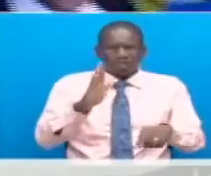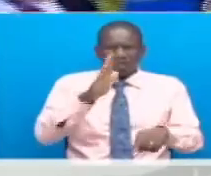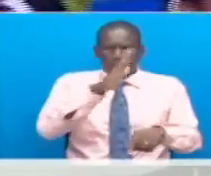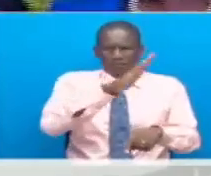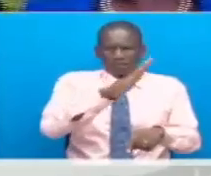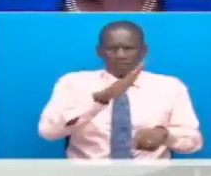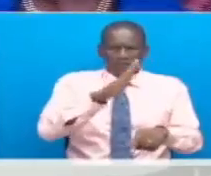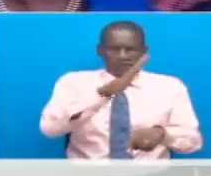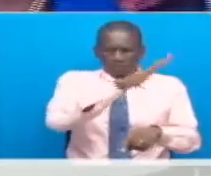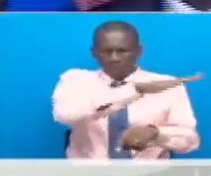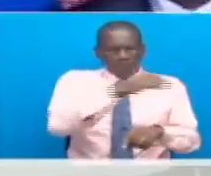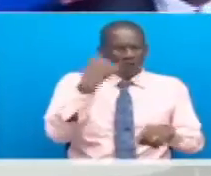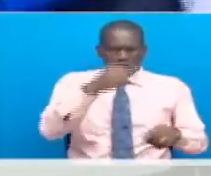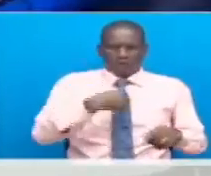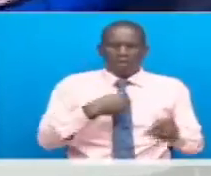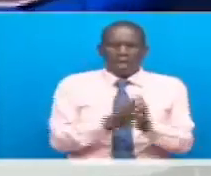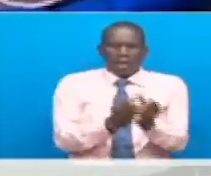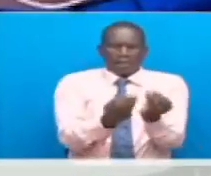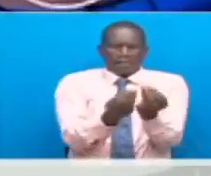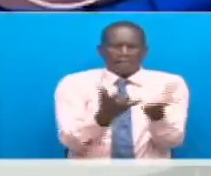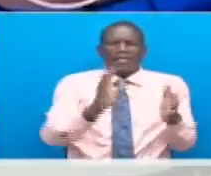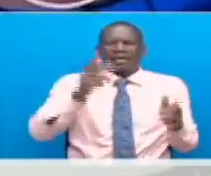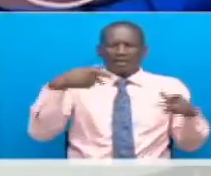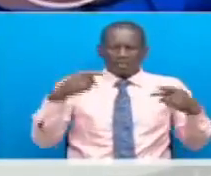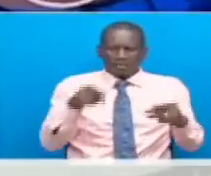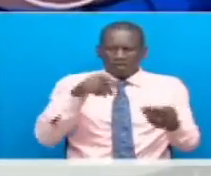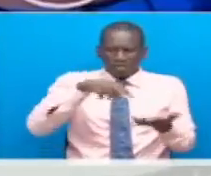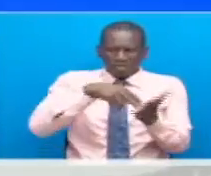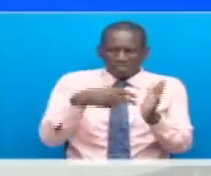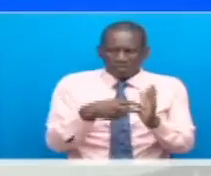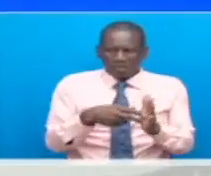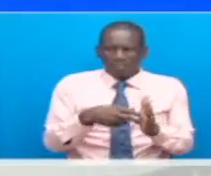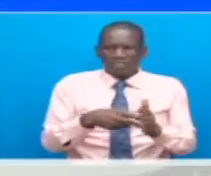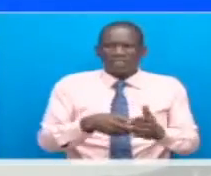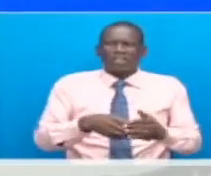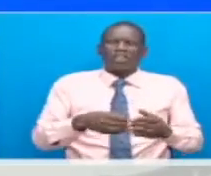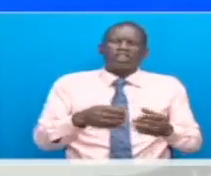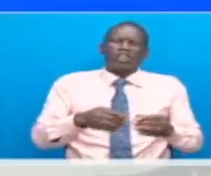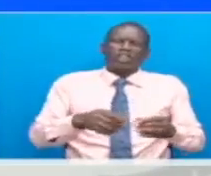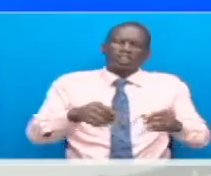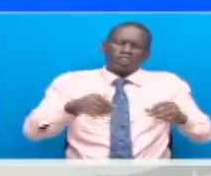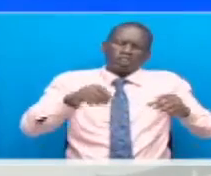for millions of Kenyans, it means affordable health care.